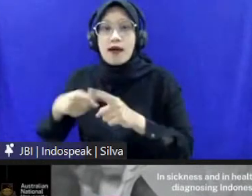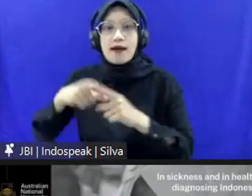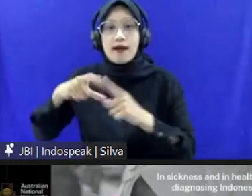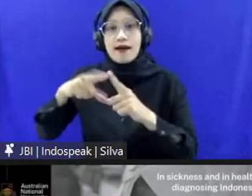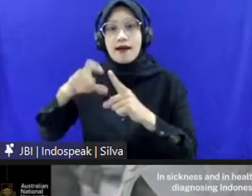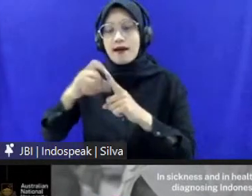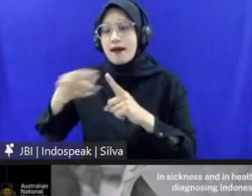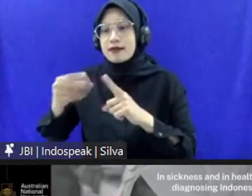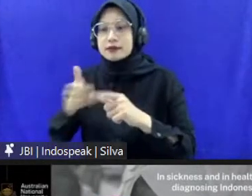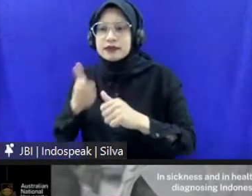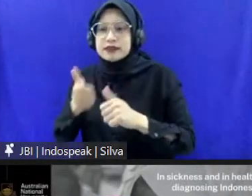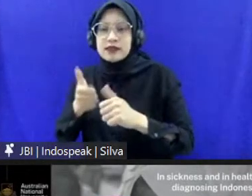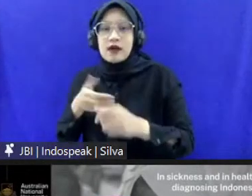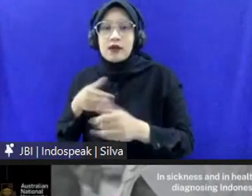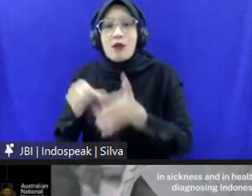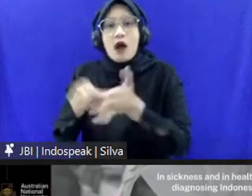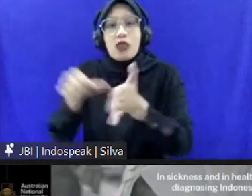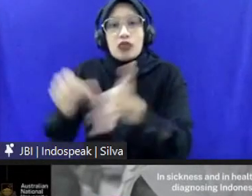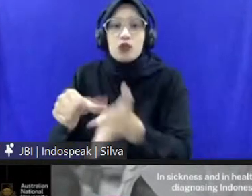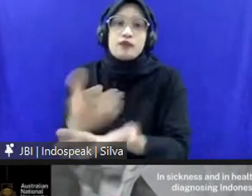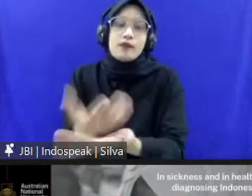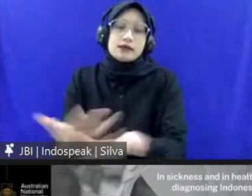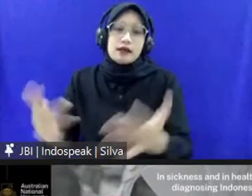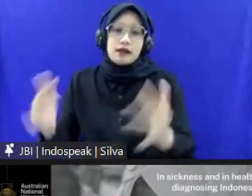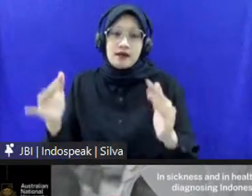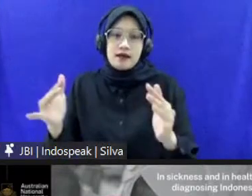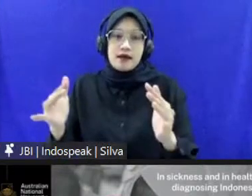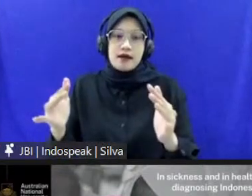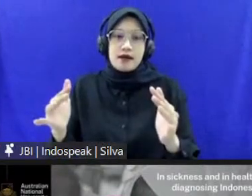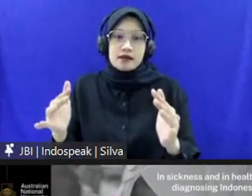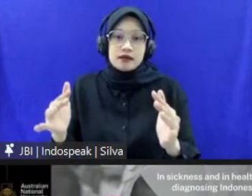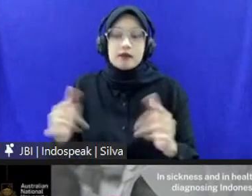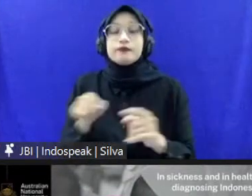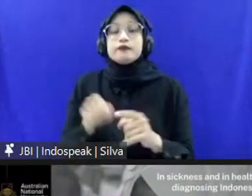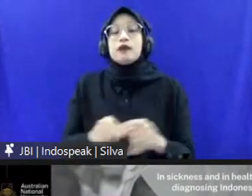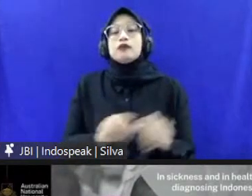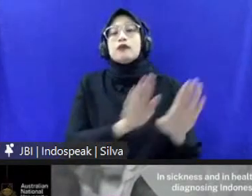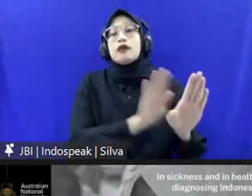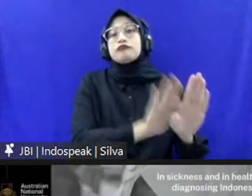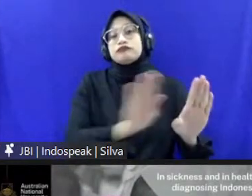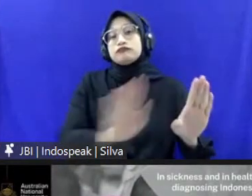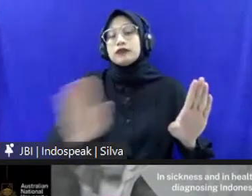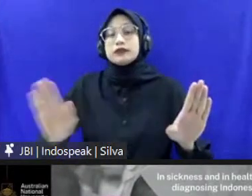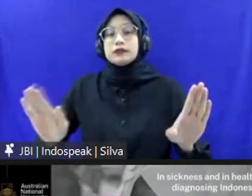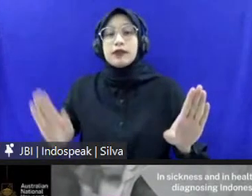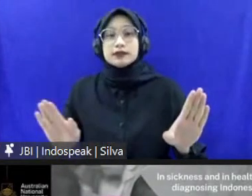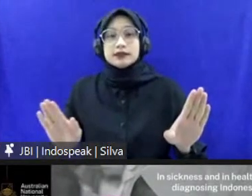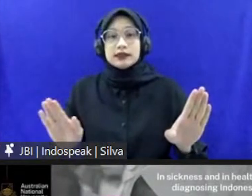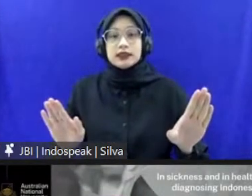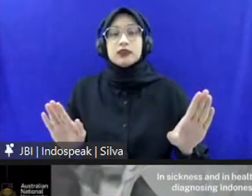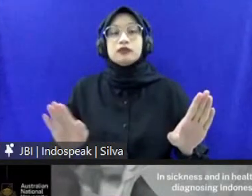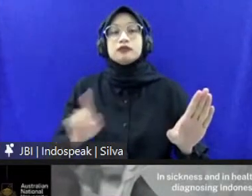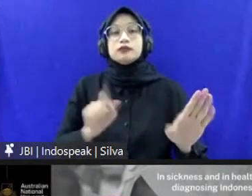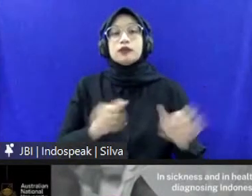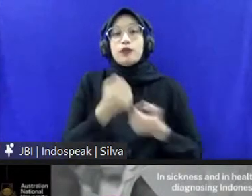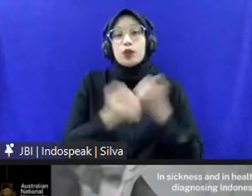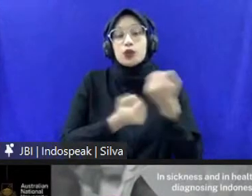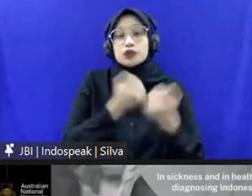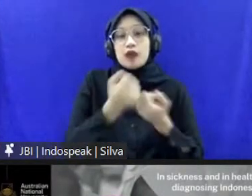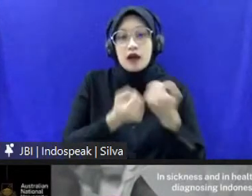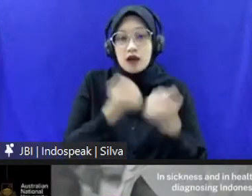innovative, they can develop or have stronger network of health cadres already before the